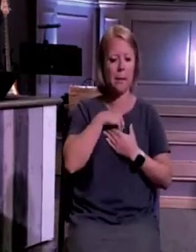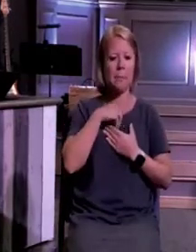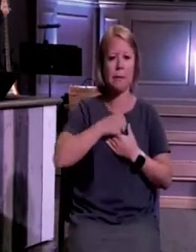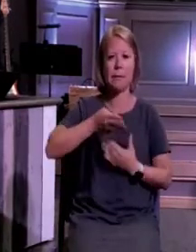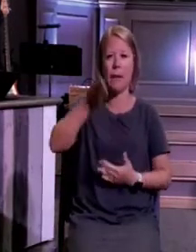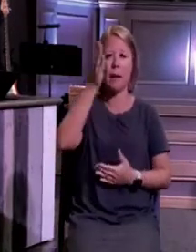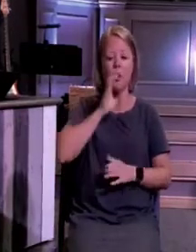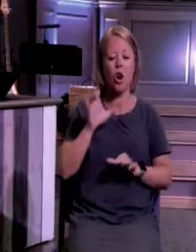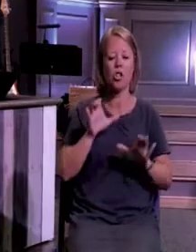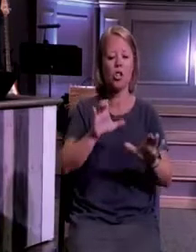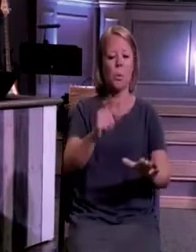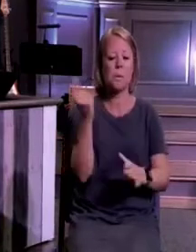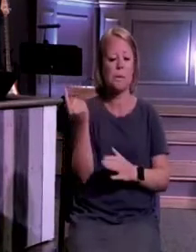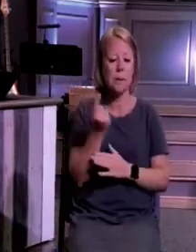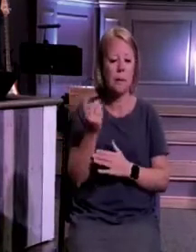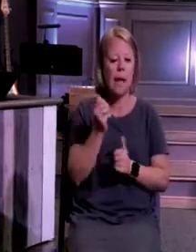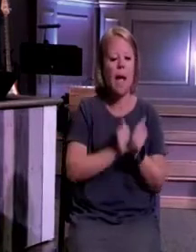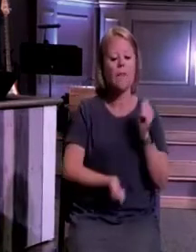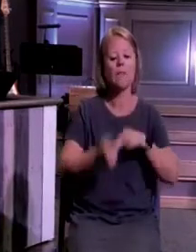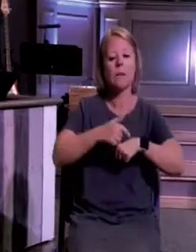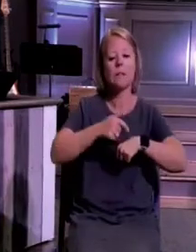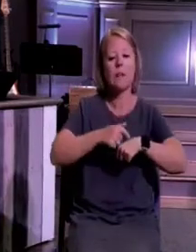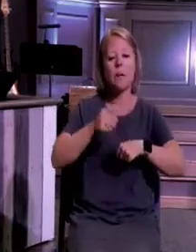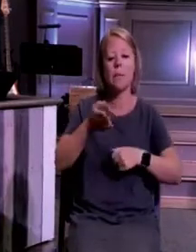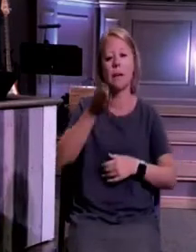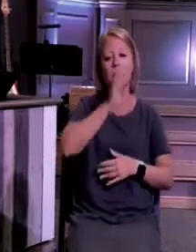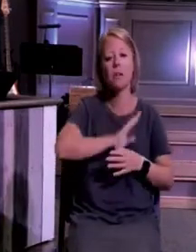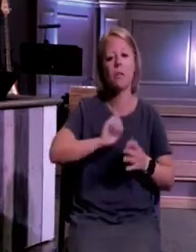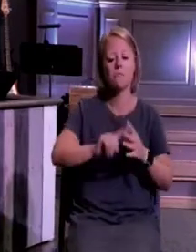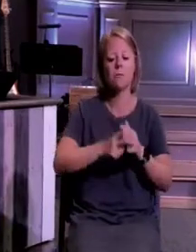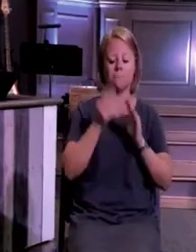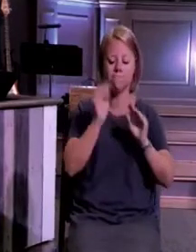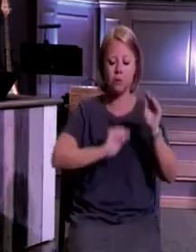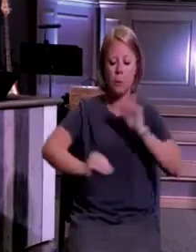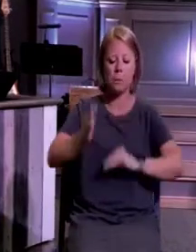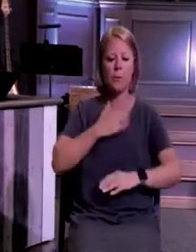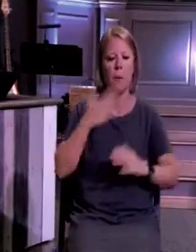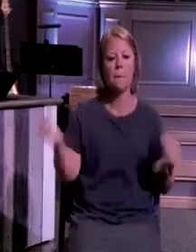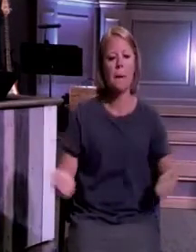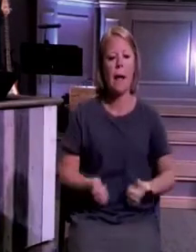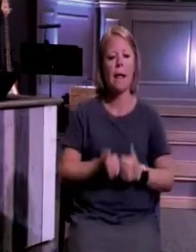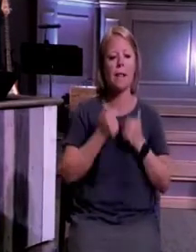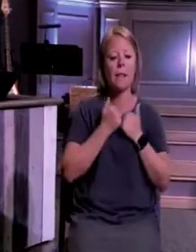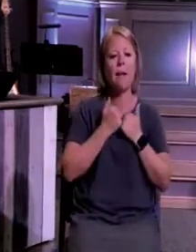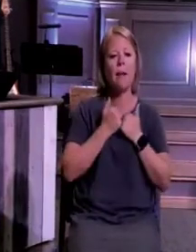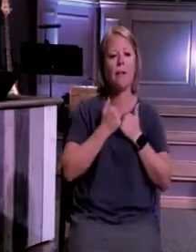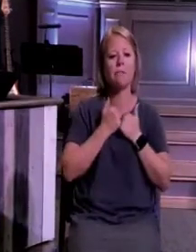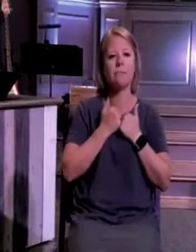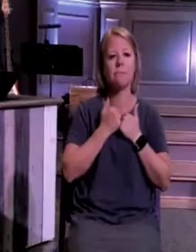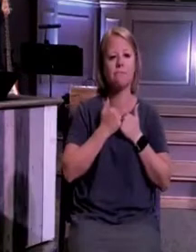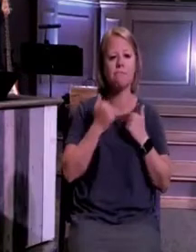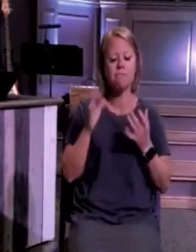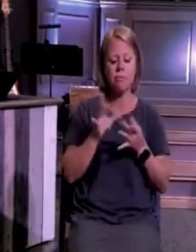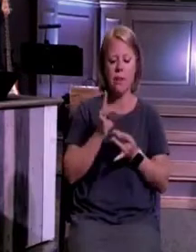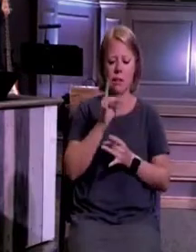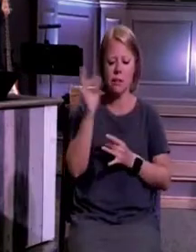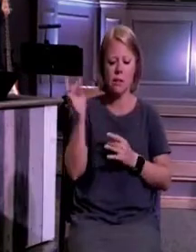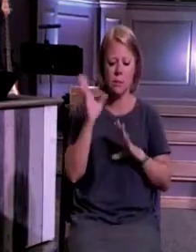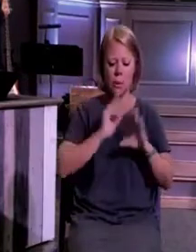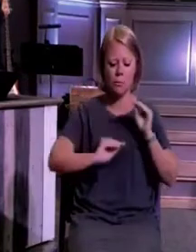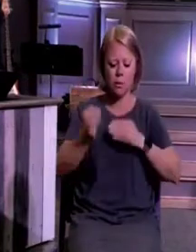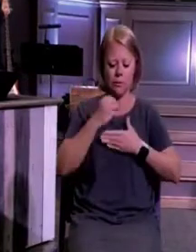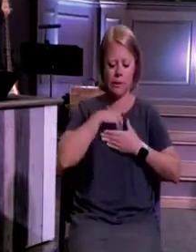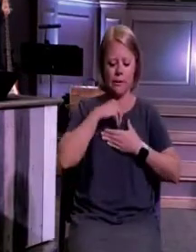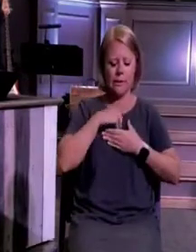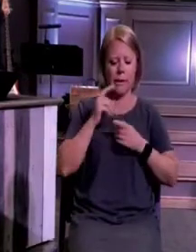something. Every time that God begins to move in my life and the rustling of the Spirit makes me